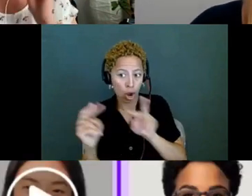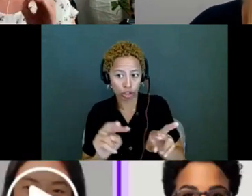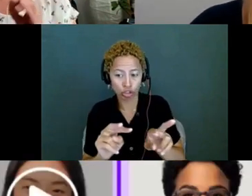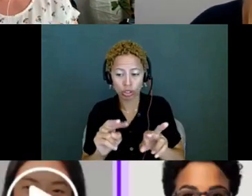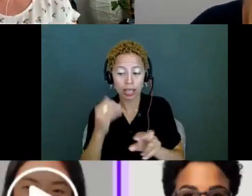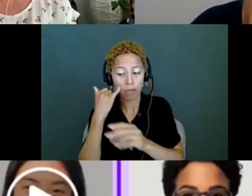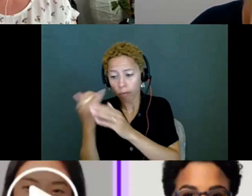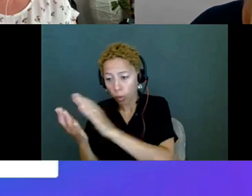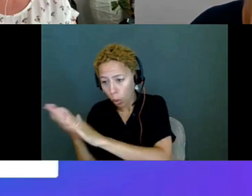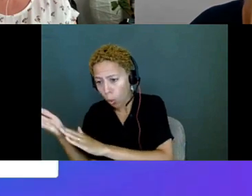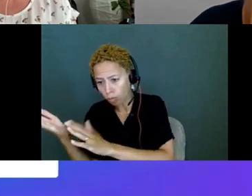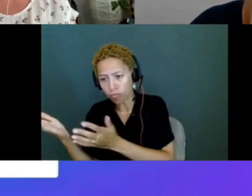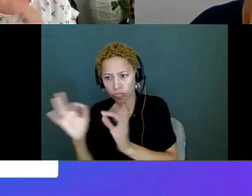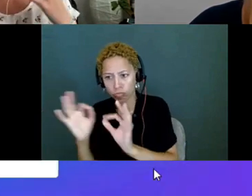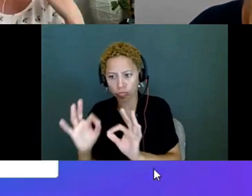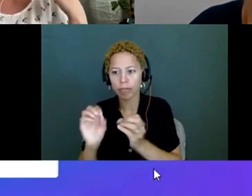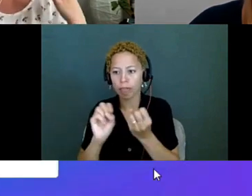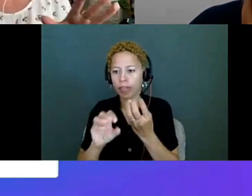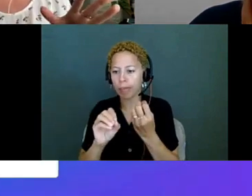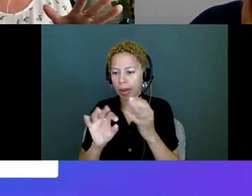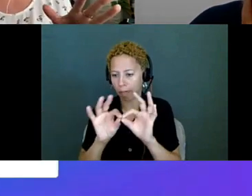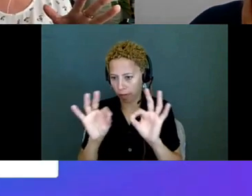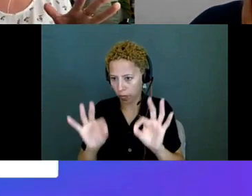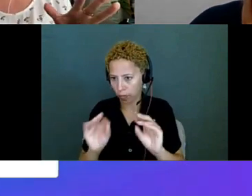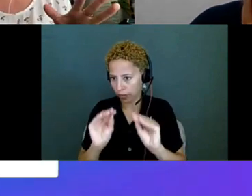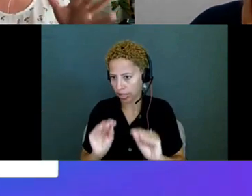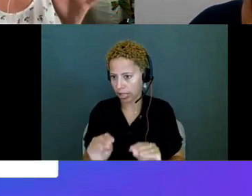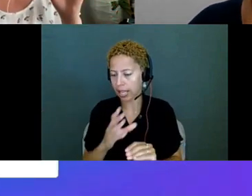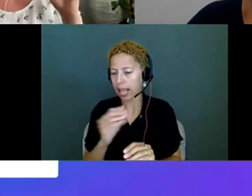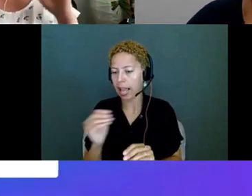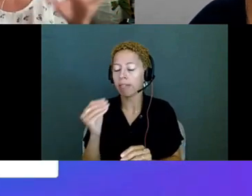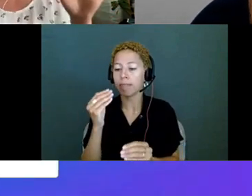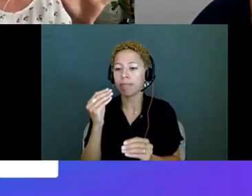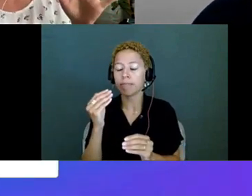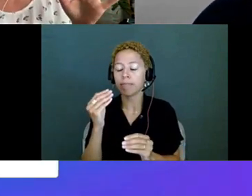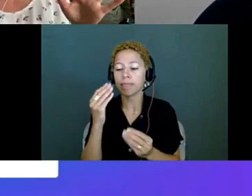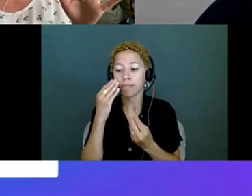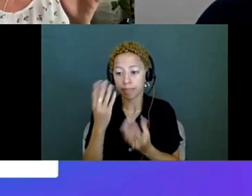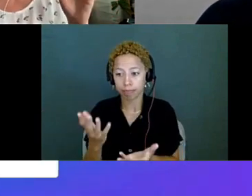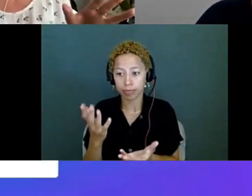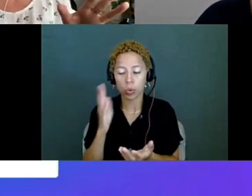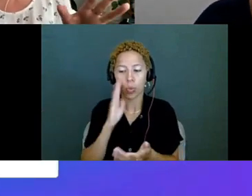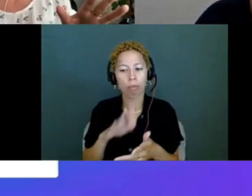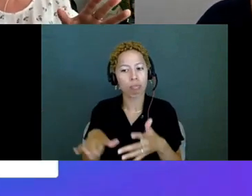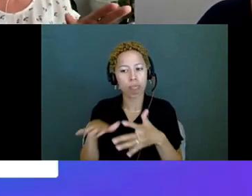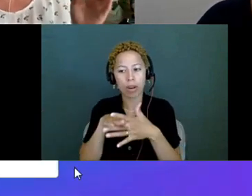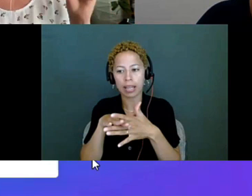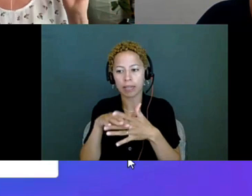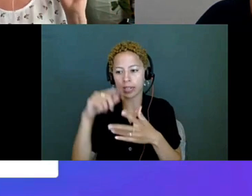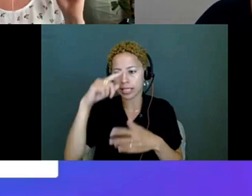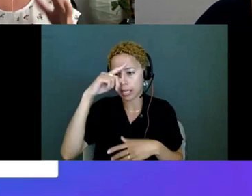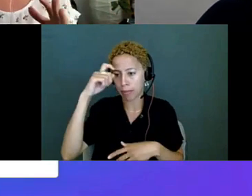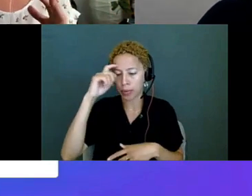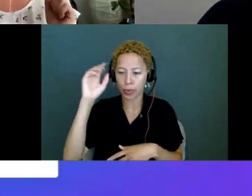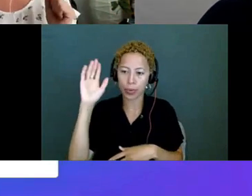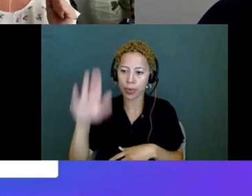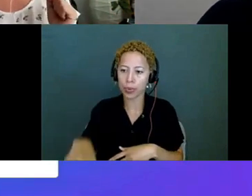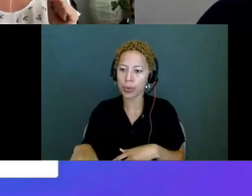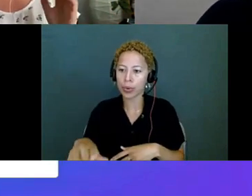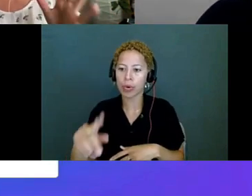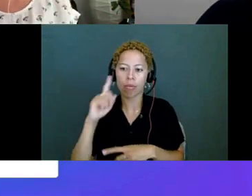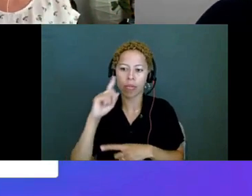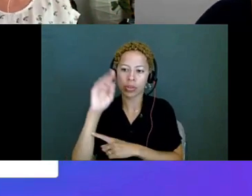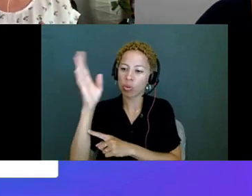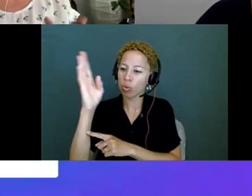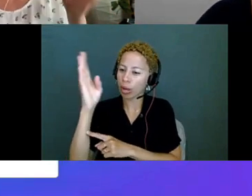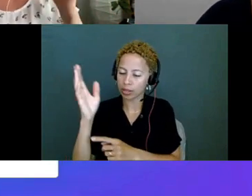go, don't forget about our feedback form and a quick update to let you know that we are breaking for the summer with showcases. We are going to come back